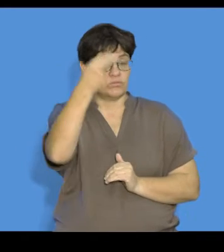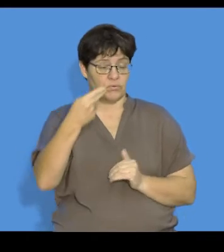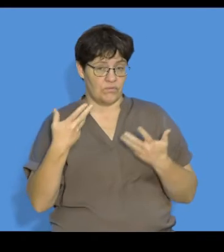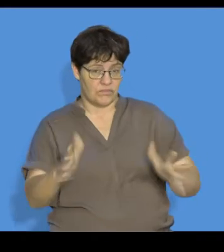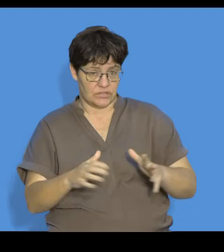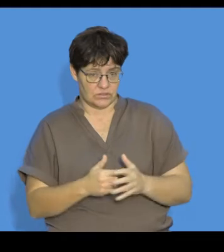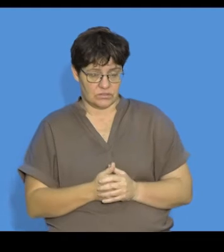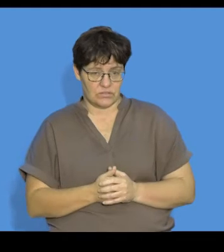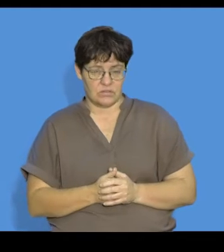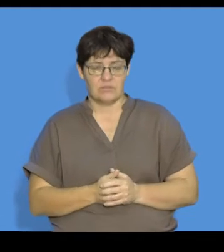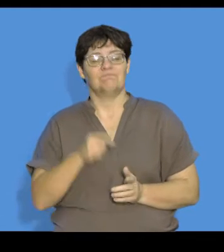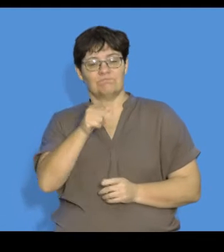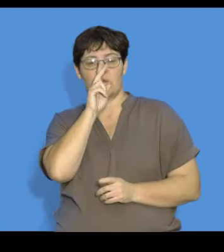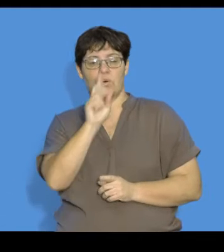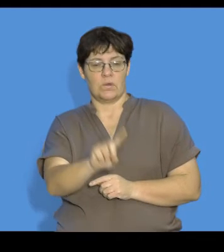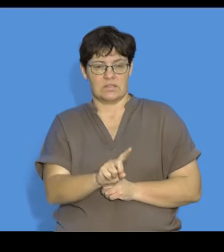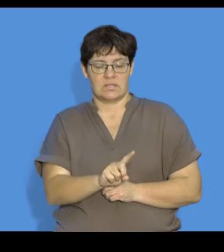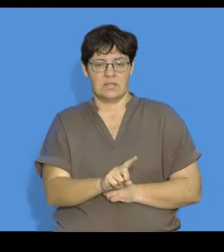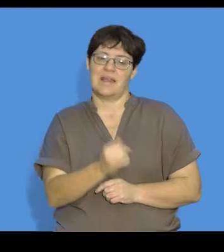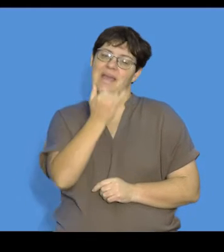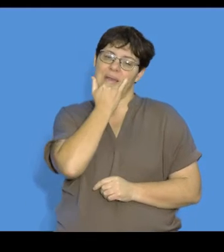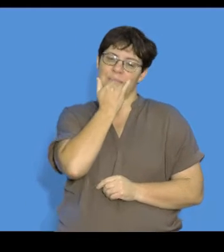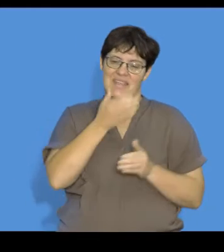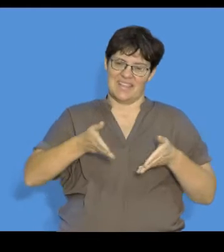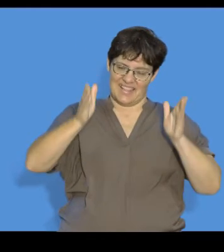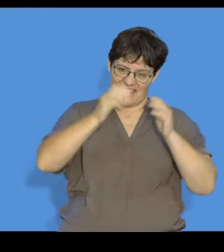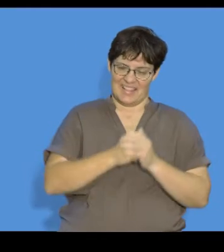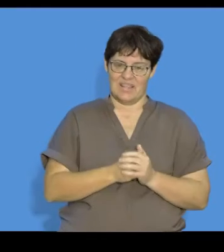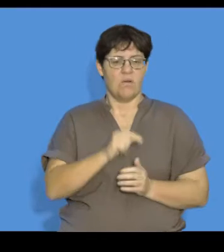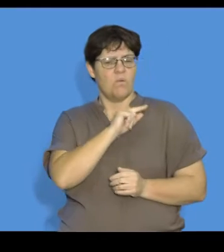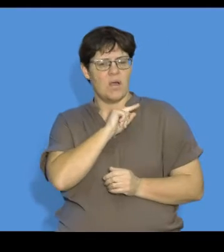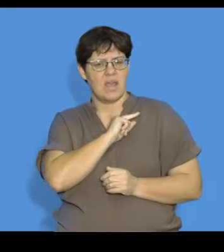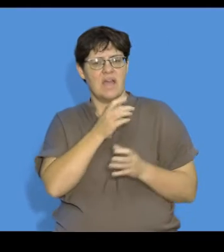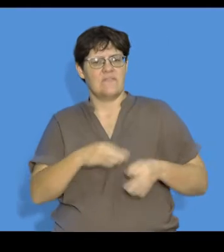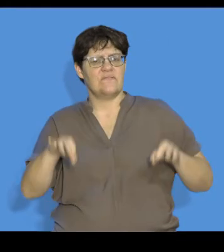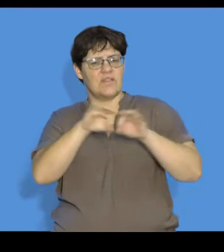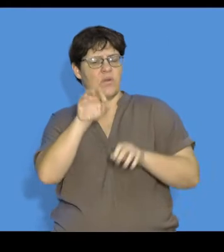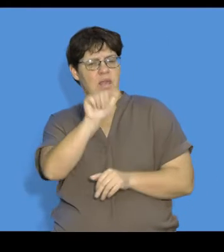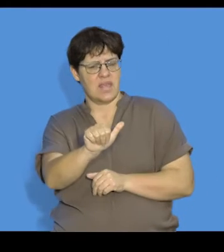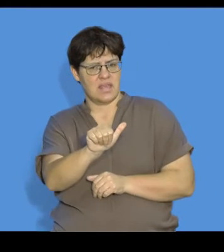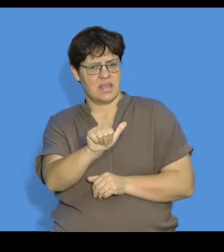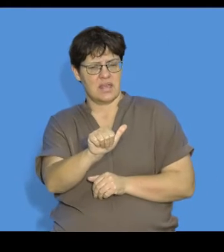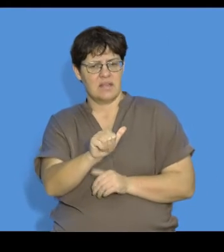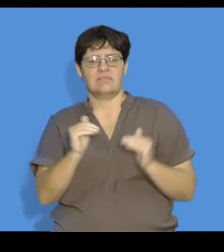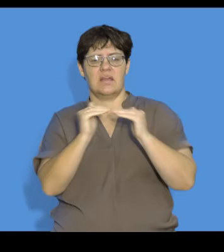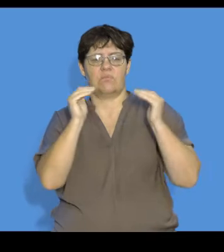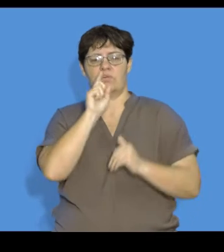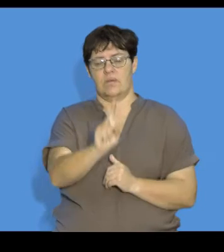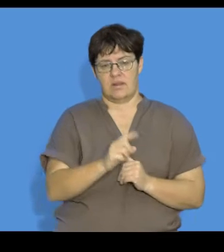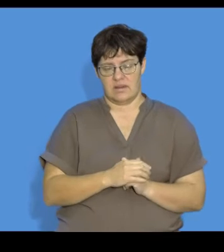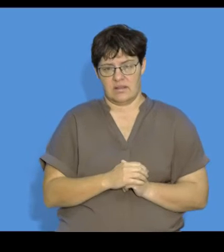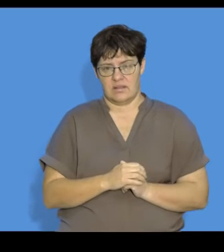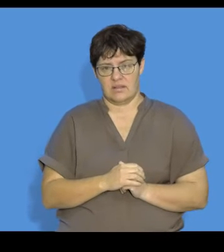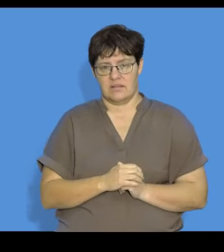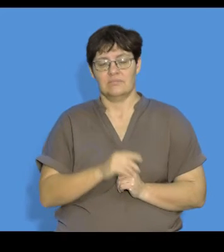after drawing the graph, it will therefore look like a happy face number 1, because the value of a is equals